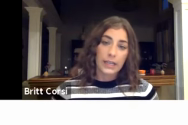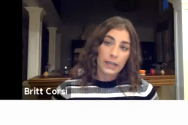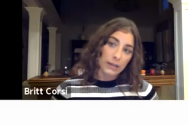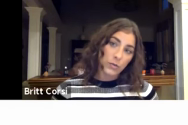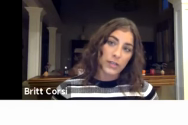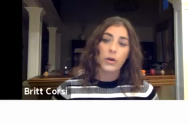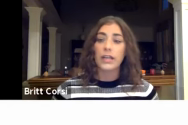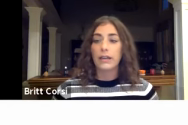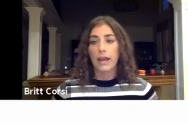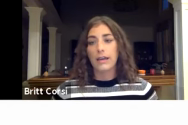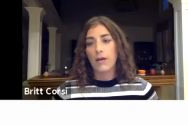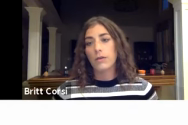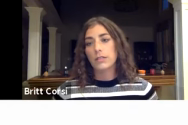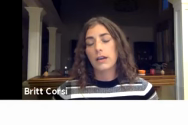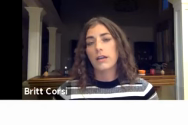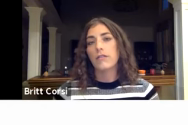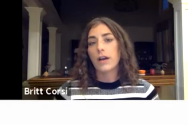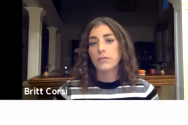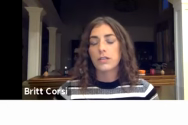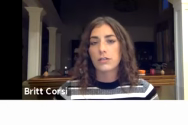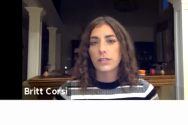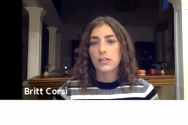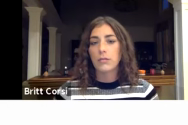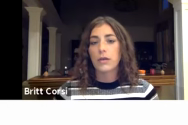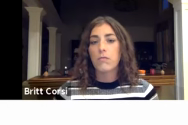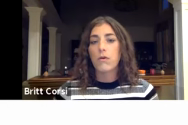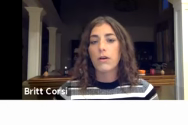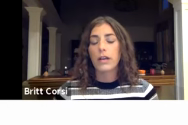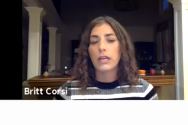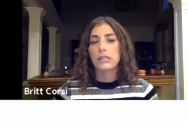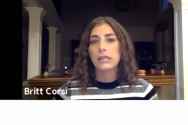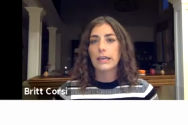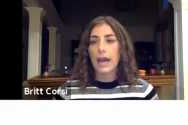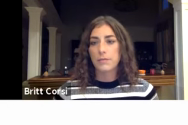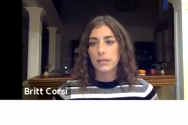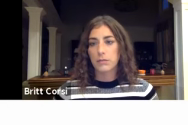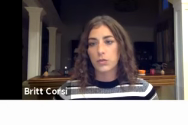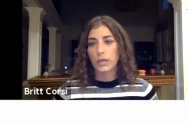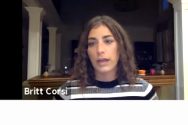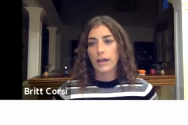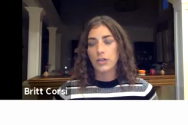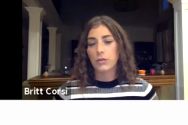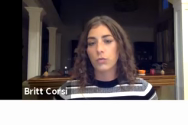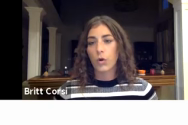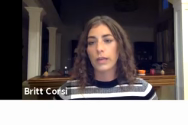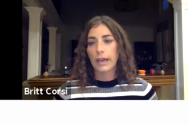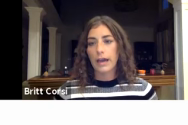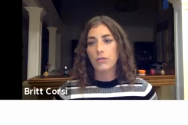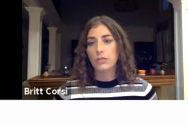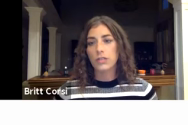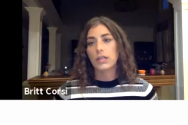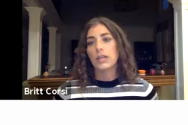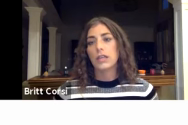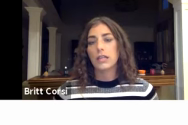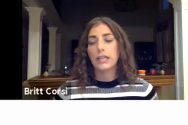was seeing in 2020 and now what's kind of come to the surface a little bit more is the gaps in between actually rolling